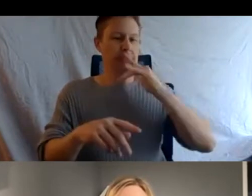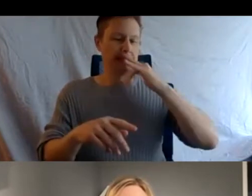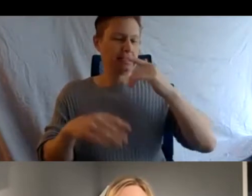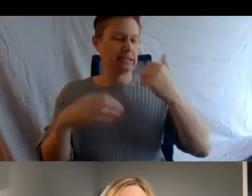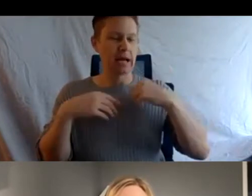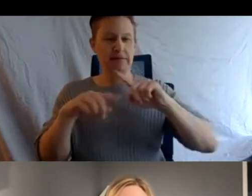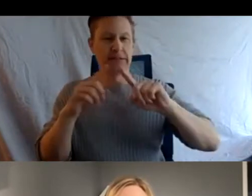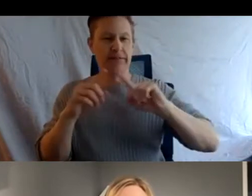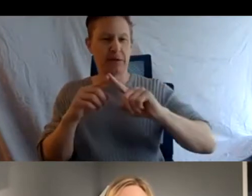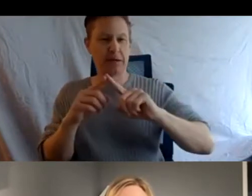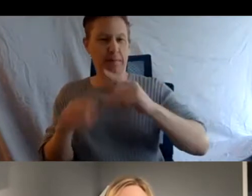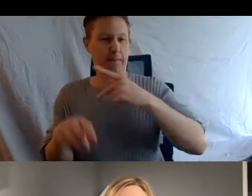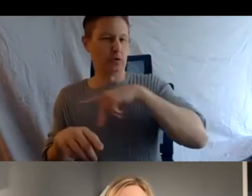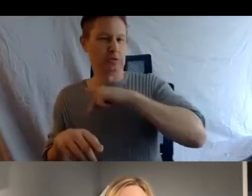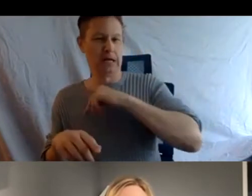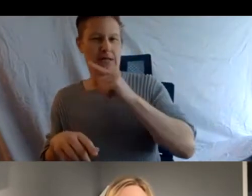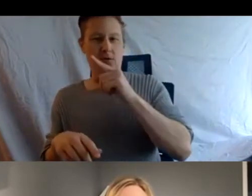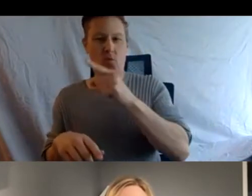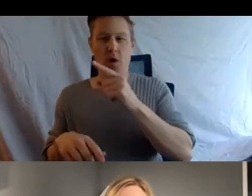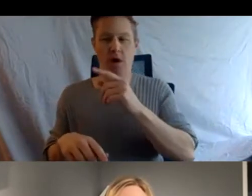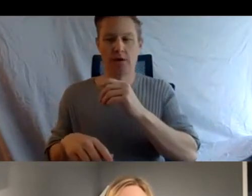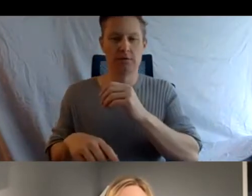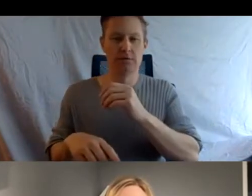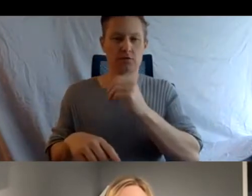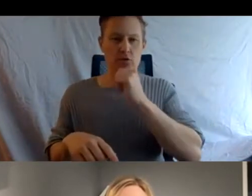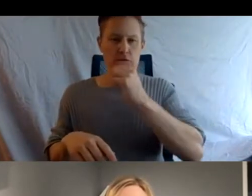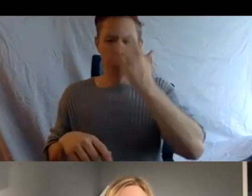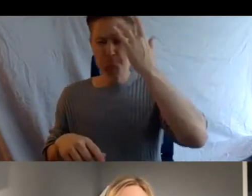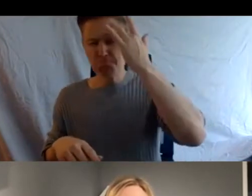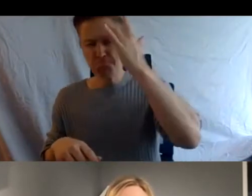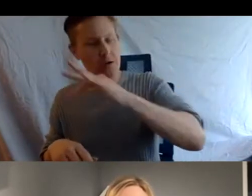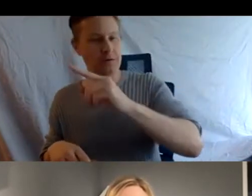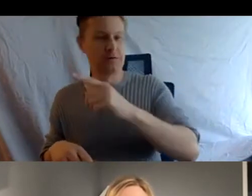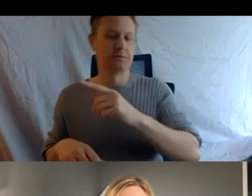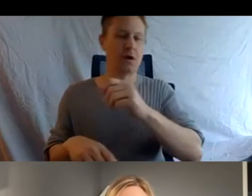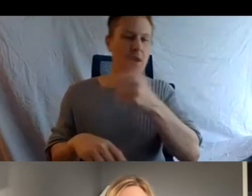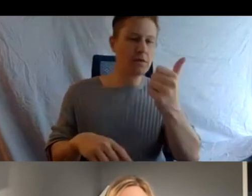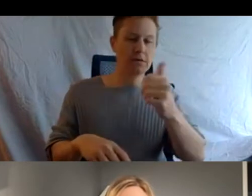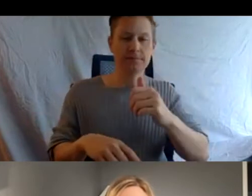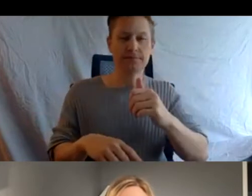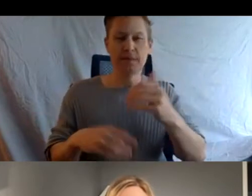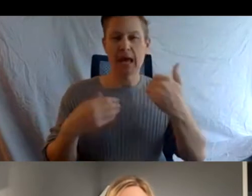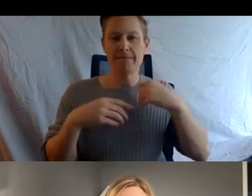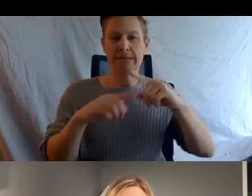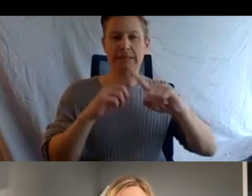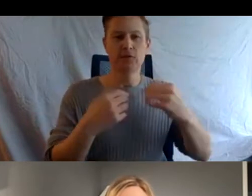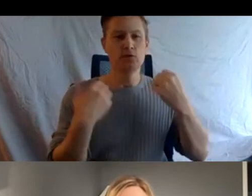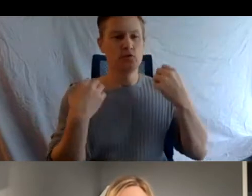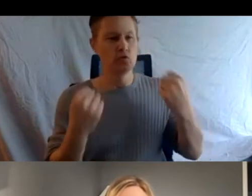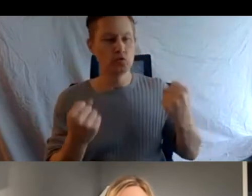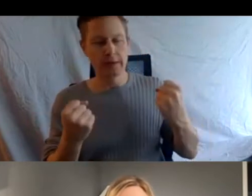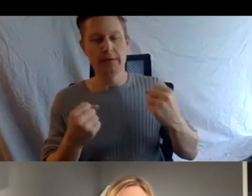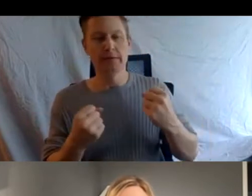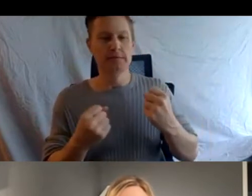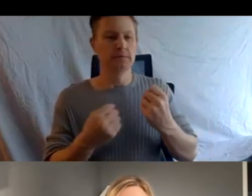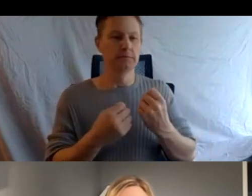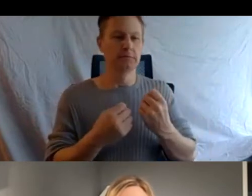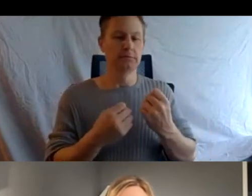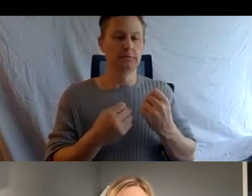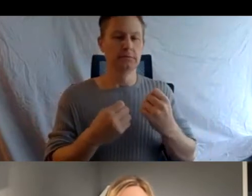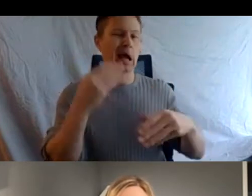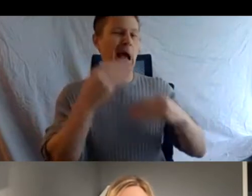is a little mini encyclopedia, and you know, these kind of things. Like they all had their little strengths to give, and I just think